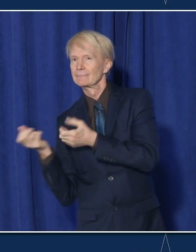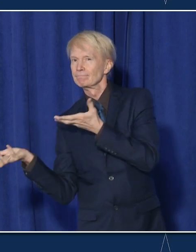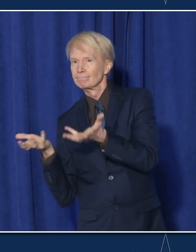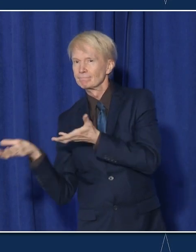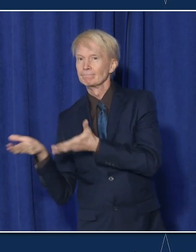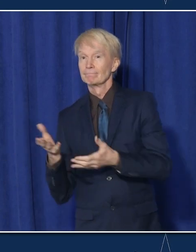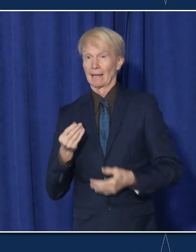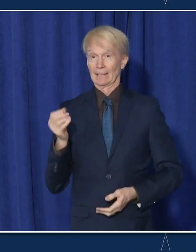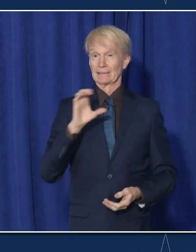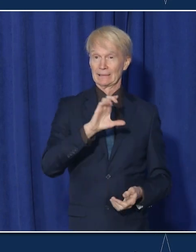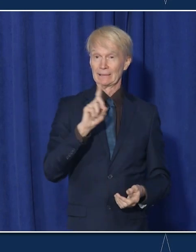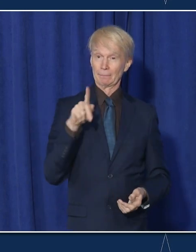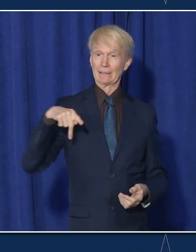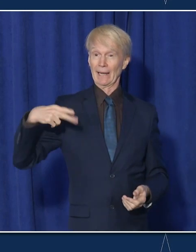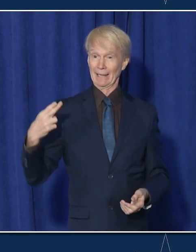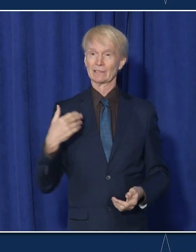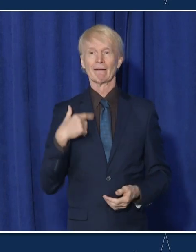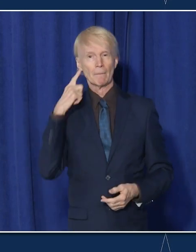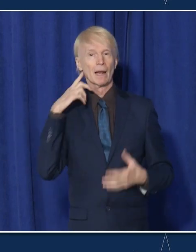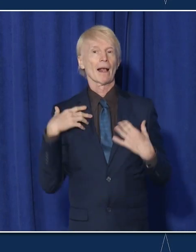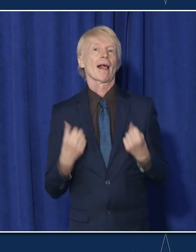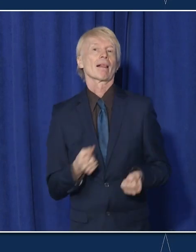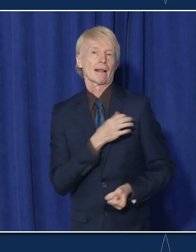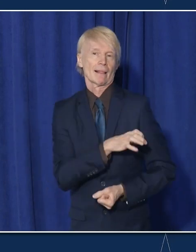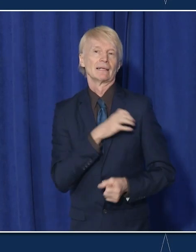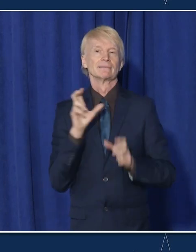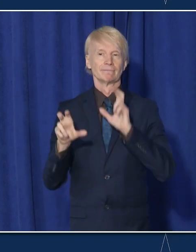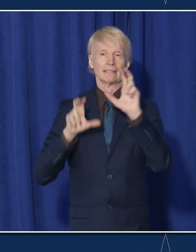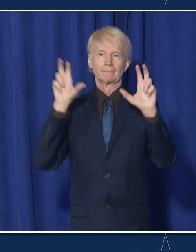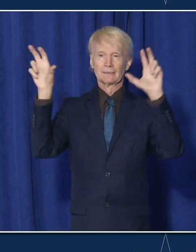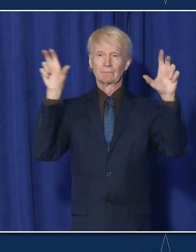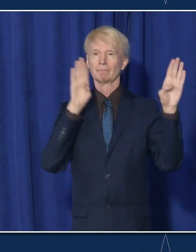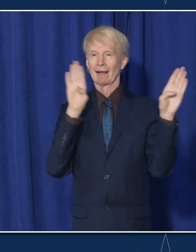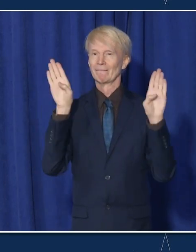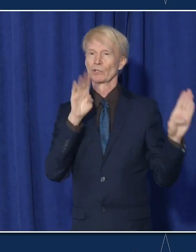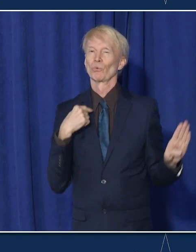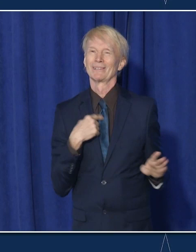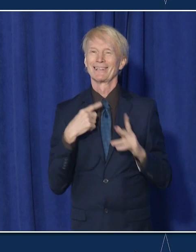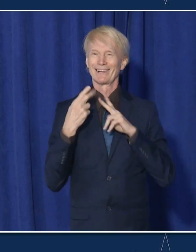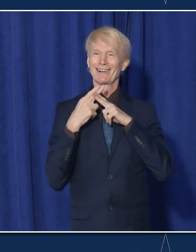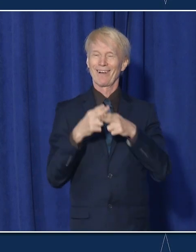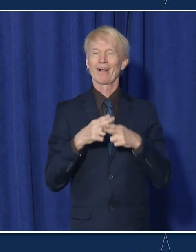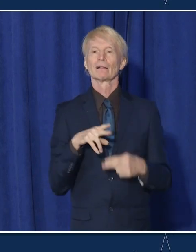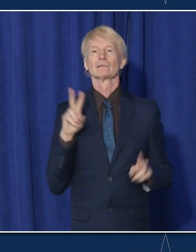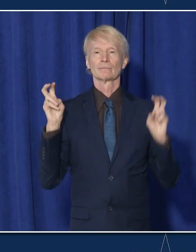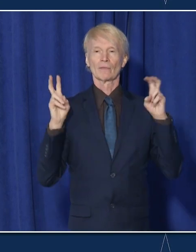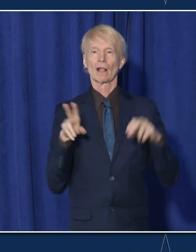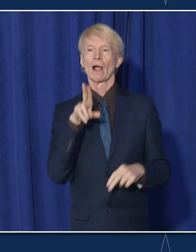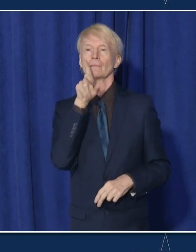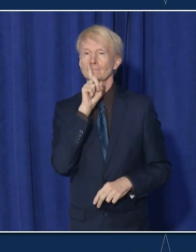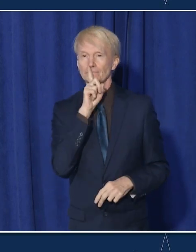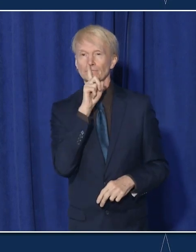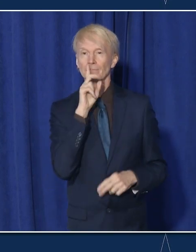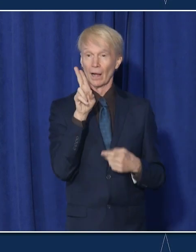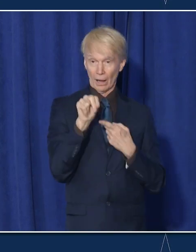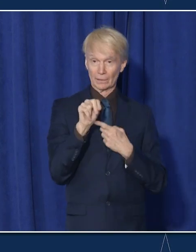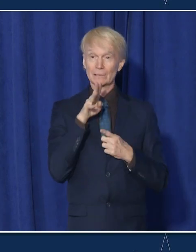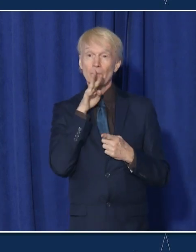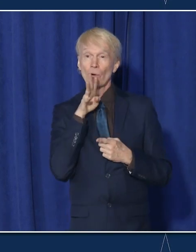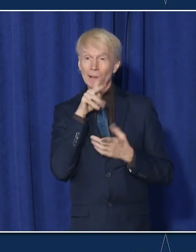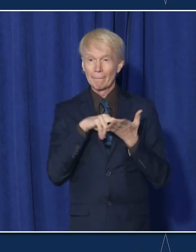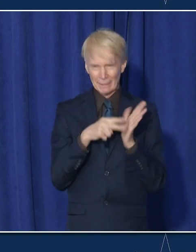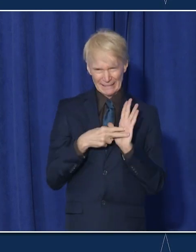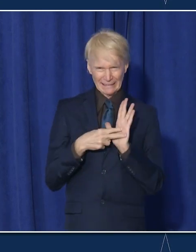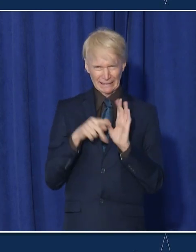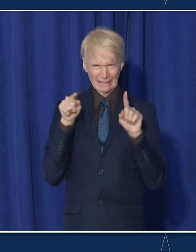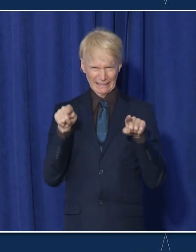in the CDPH mental health clinics. You're going to see more about this. We'll be starting a campaign called Unspoken, which is about turning mental health into